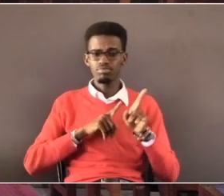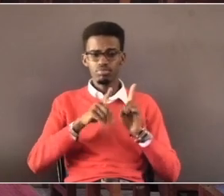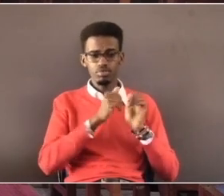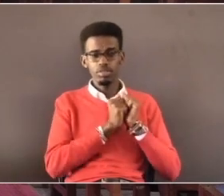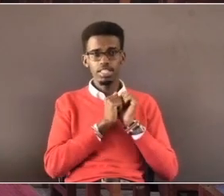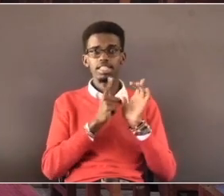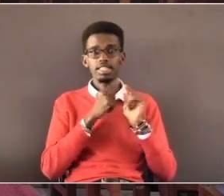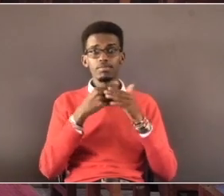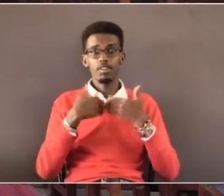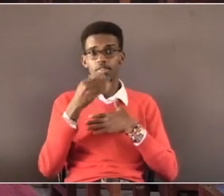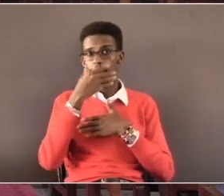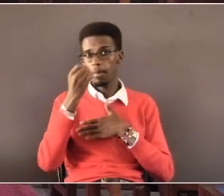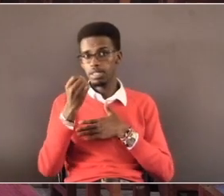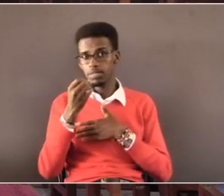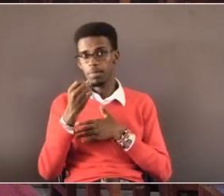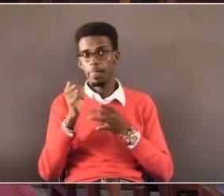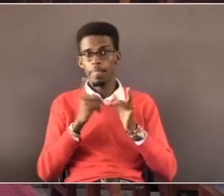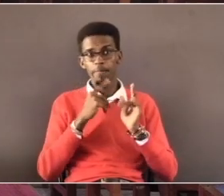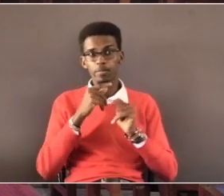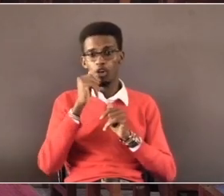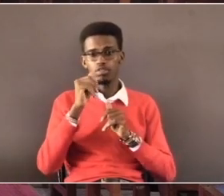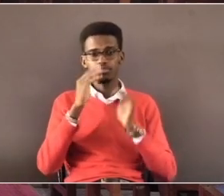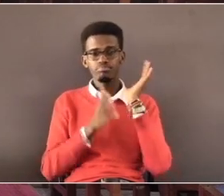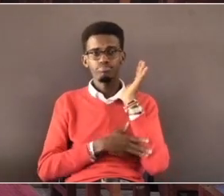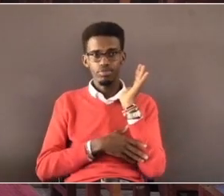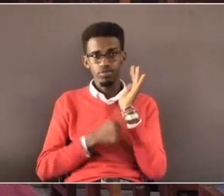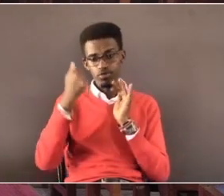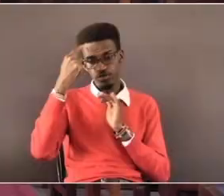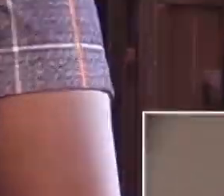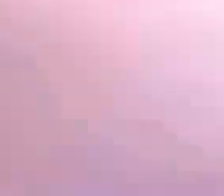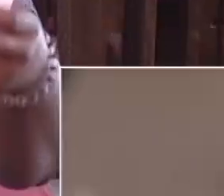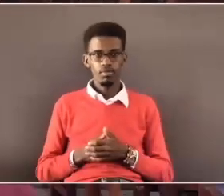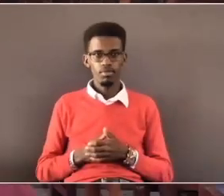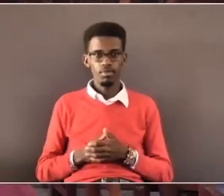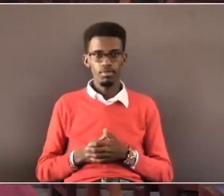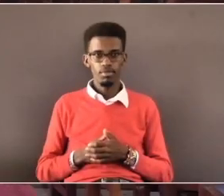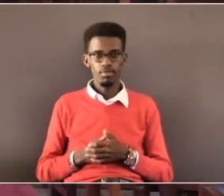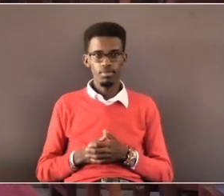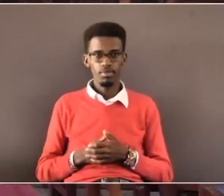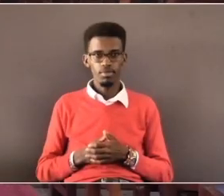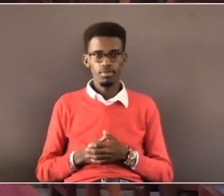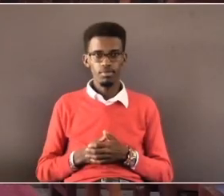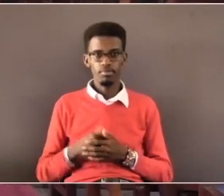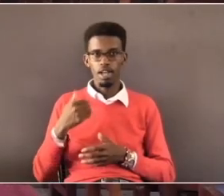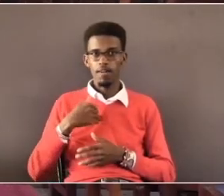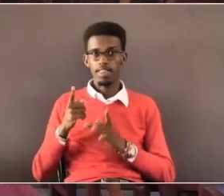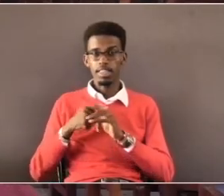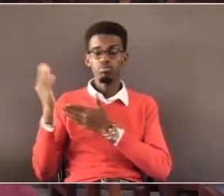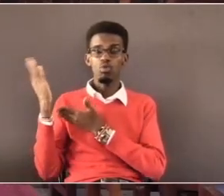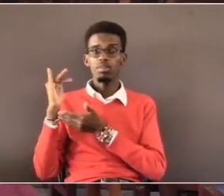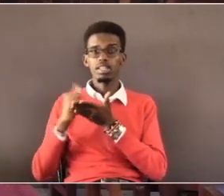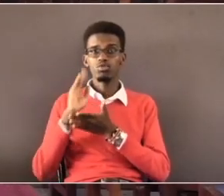And then you have the best versions and not the worst versions of yourselves, okay? I'll see you in the next episode, and I'm hoping